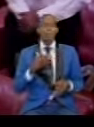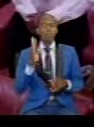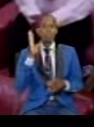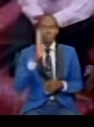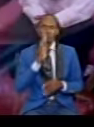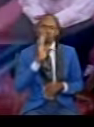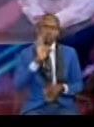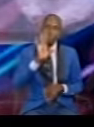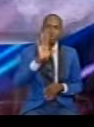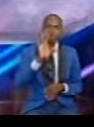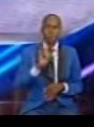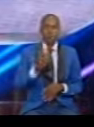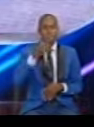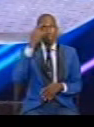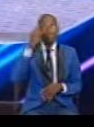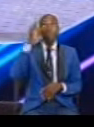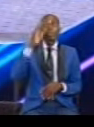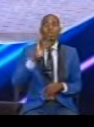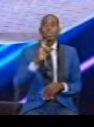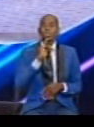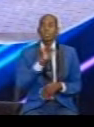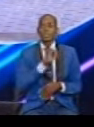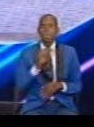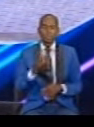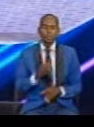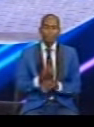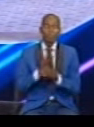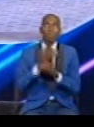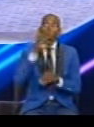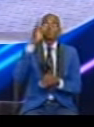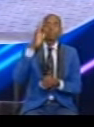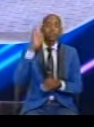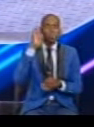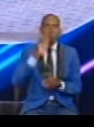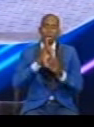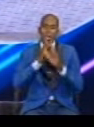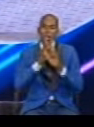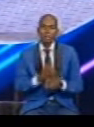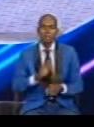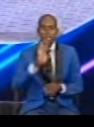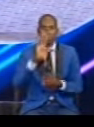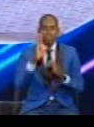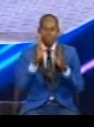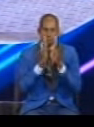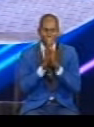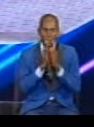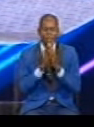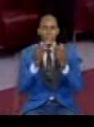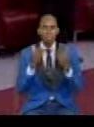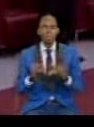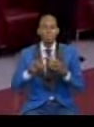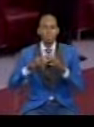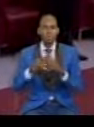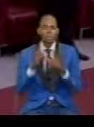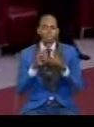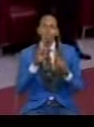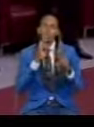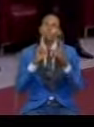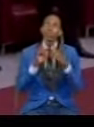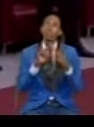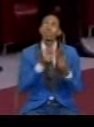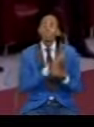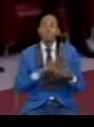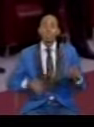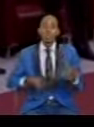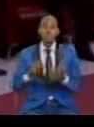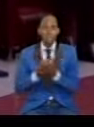because God is a faithful God, and he will answer your prayer. Open your mouth and pray and talk to the Lord that this